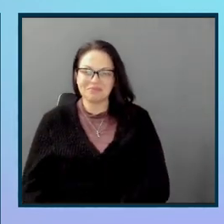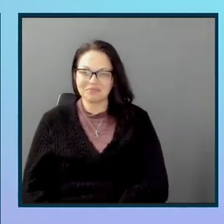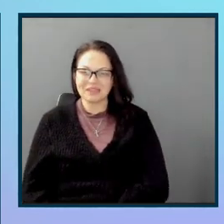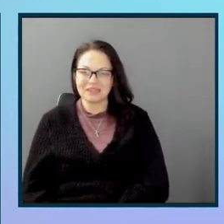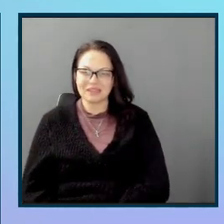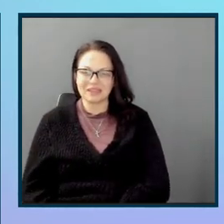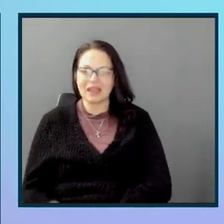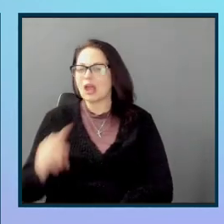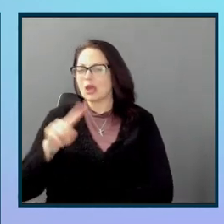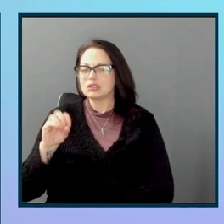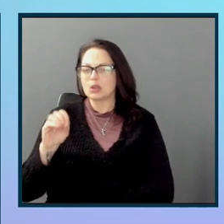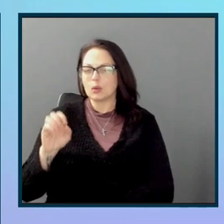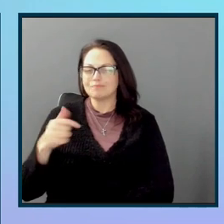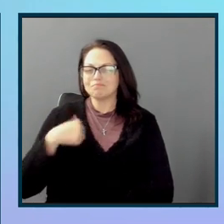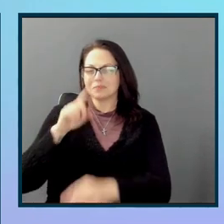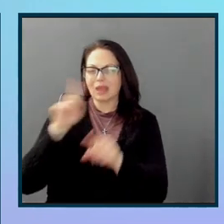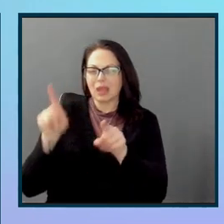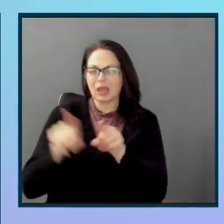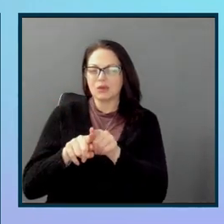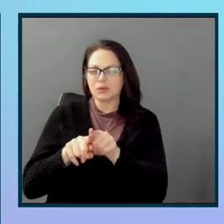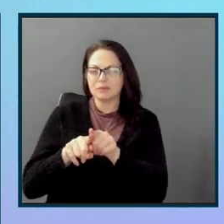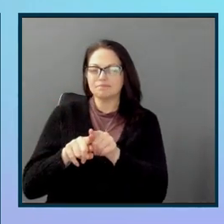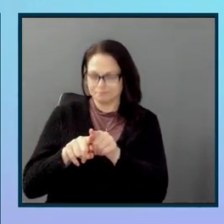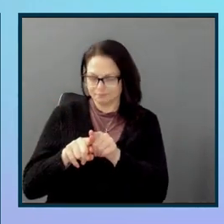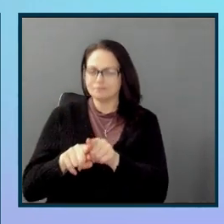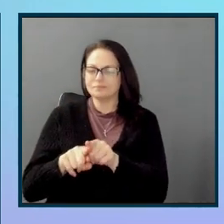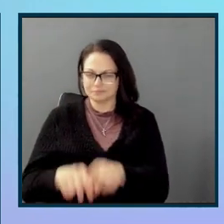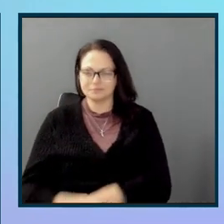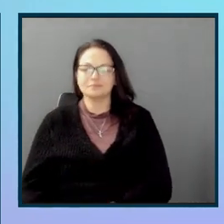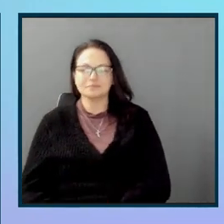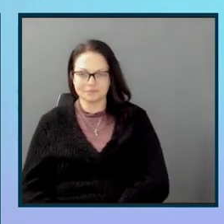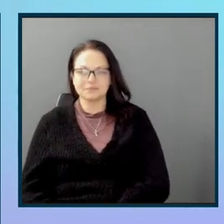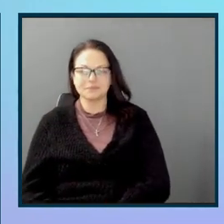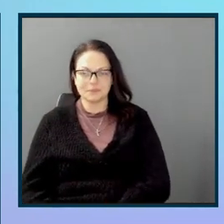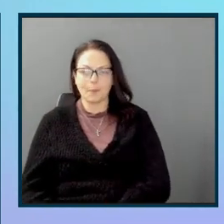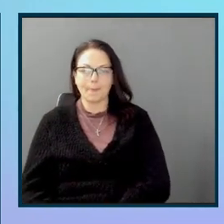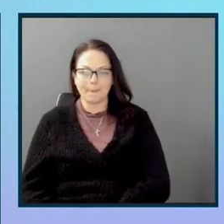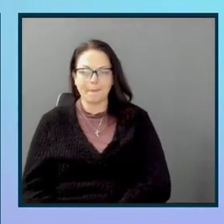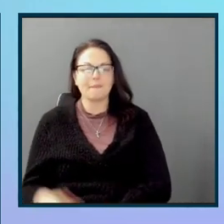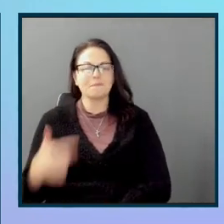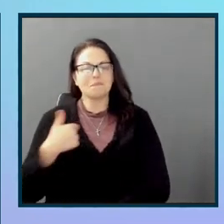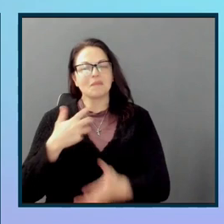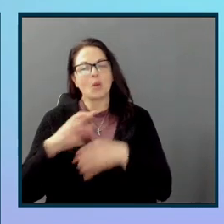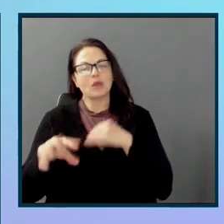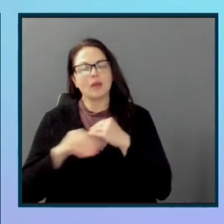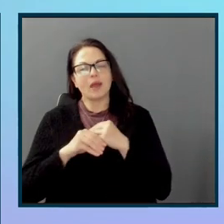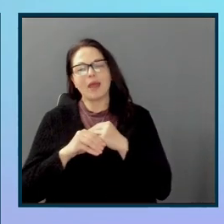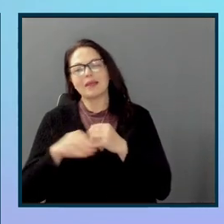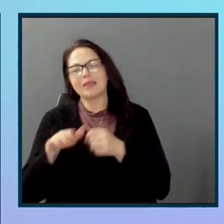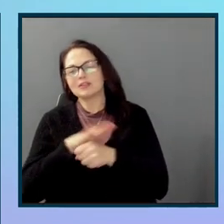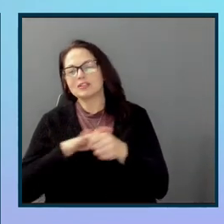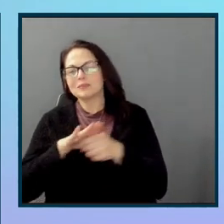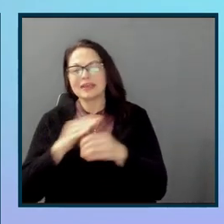I would second that. And I'd like to add that there's always space for new